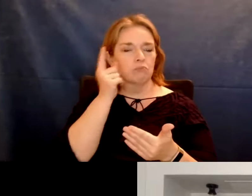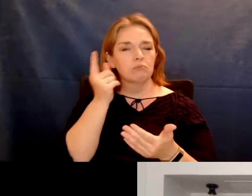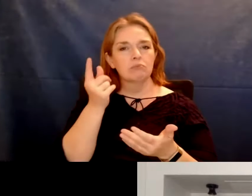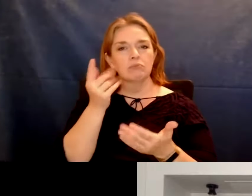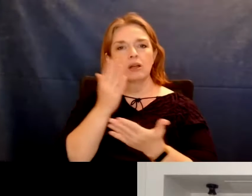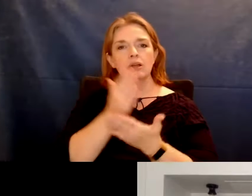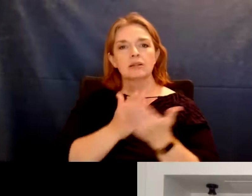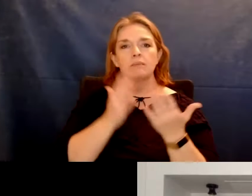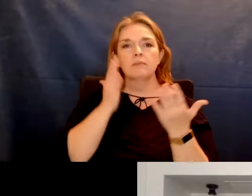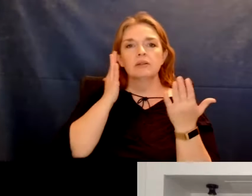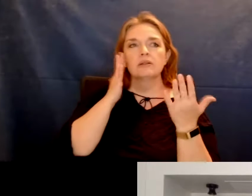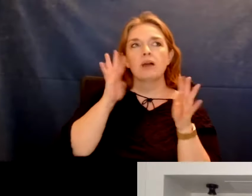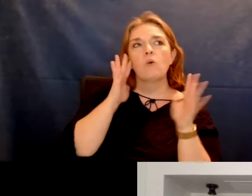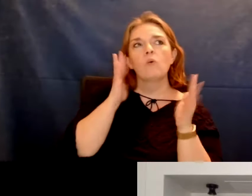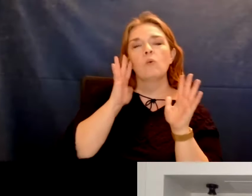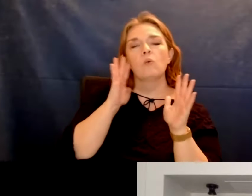the sounds that